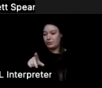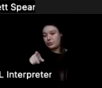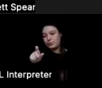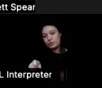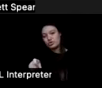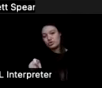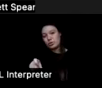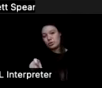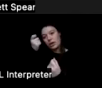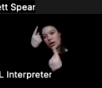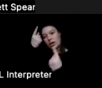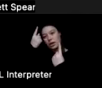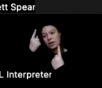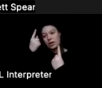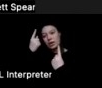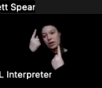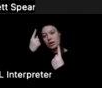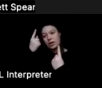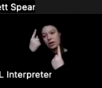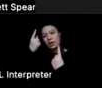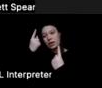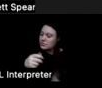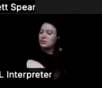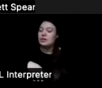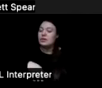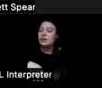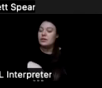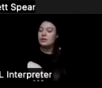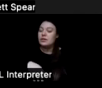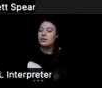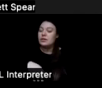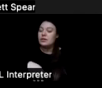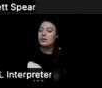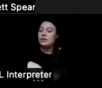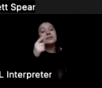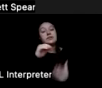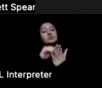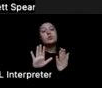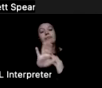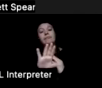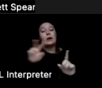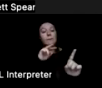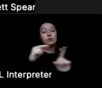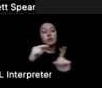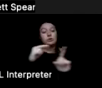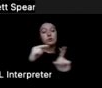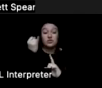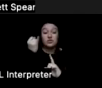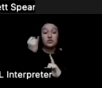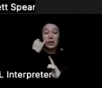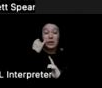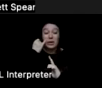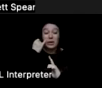that we need to try to understand the views of the students and where they're at so you can meet them where they are. And one of the